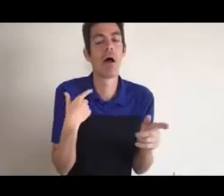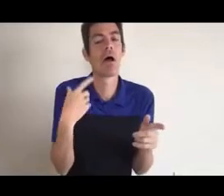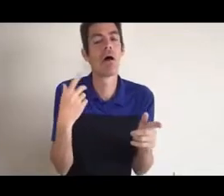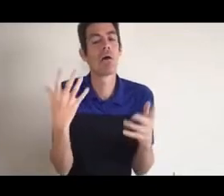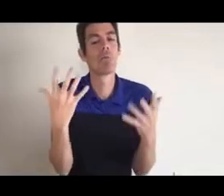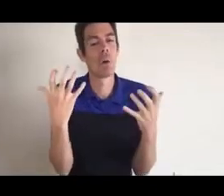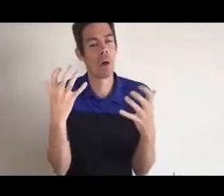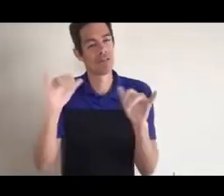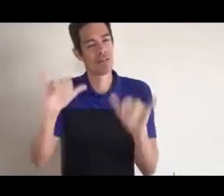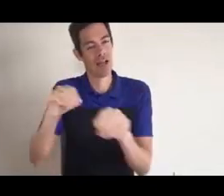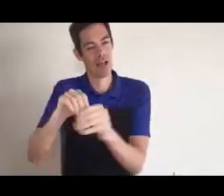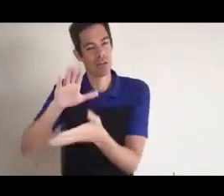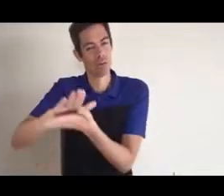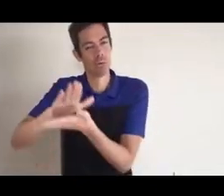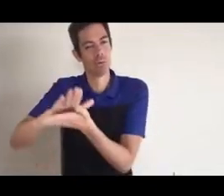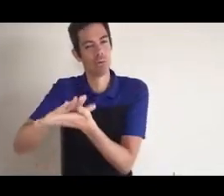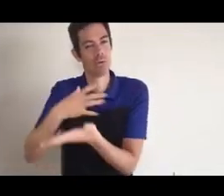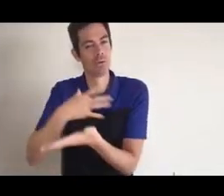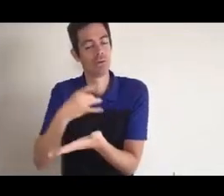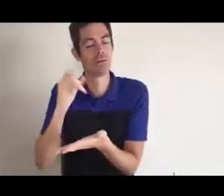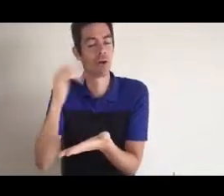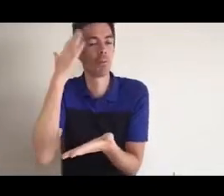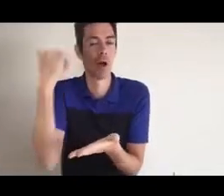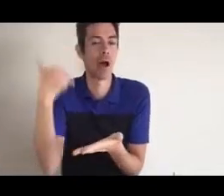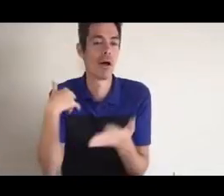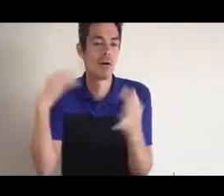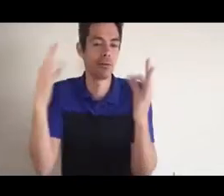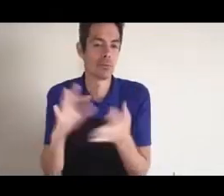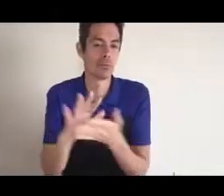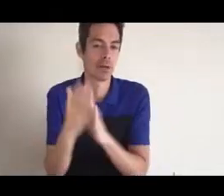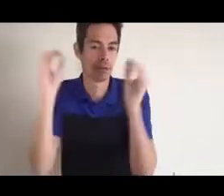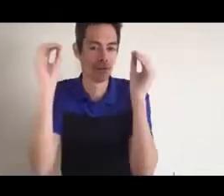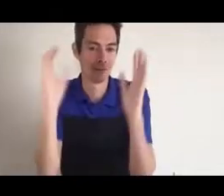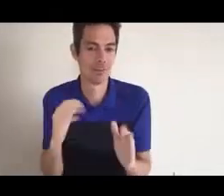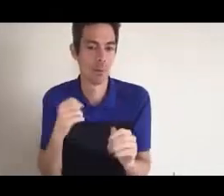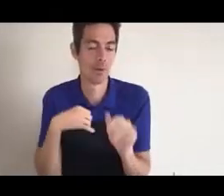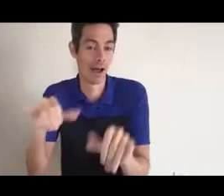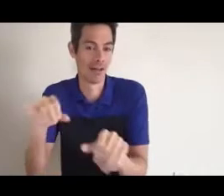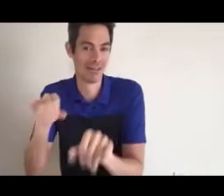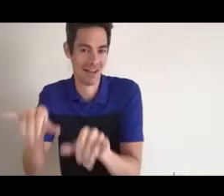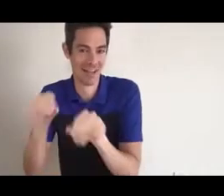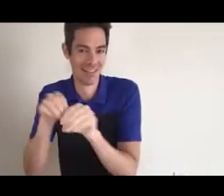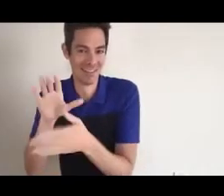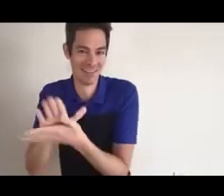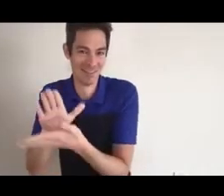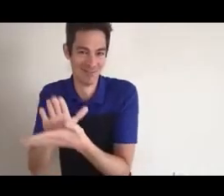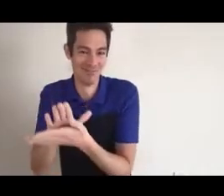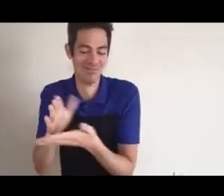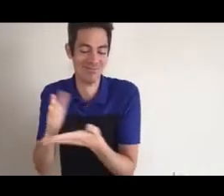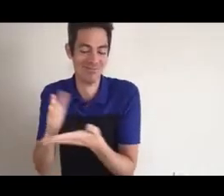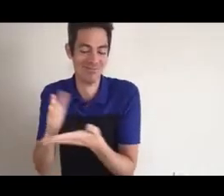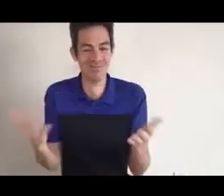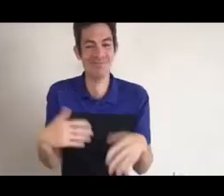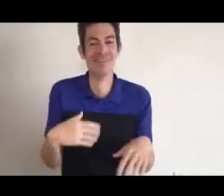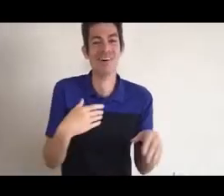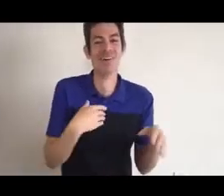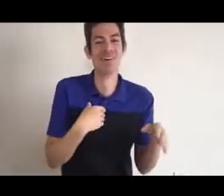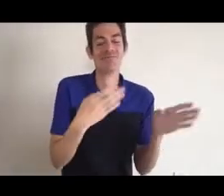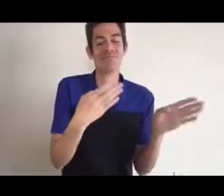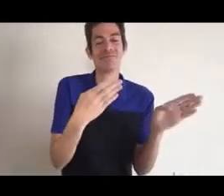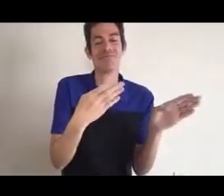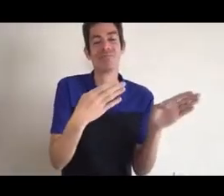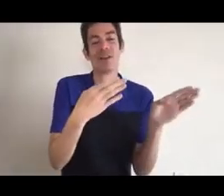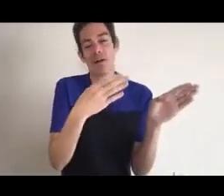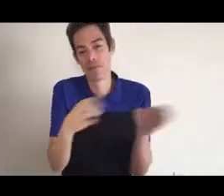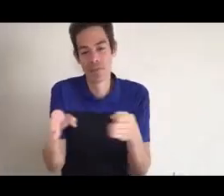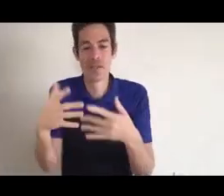and in entertainment. And so I wanted to stay in school, however, so I decided to become a teacher so I could stay in